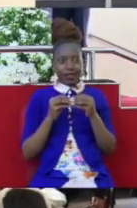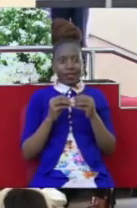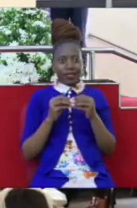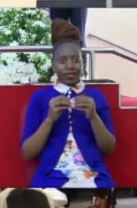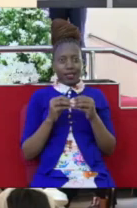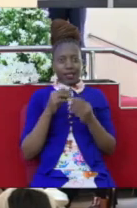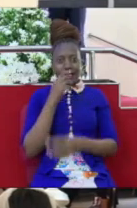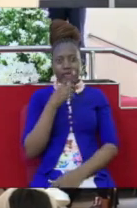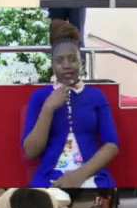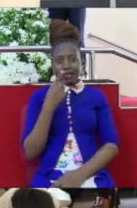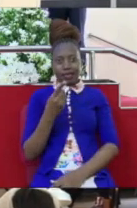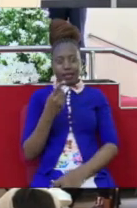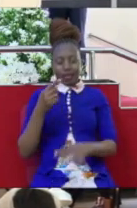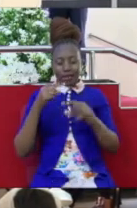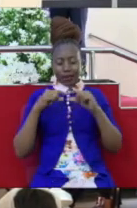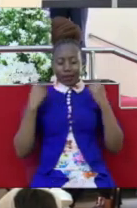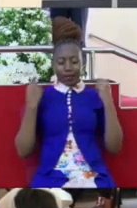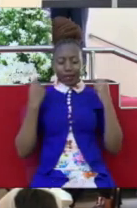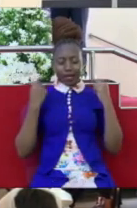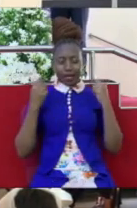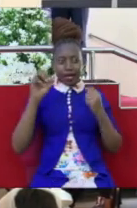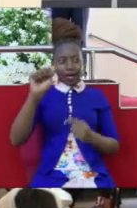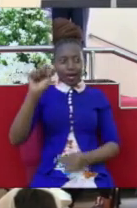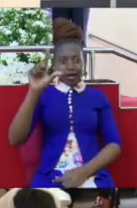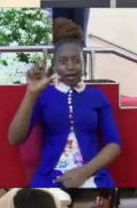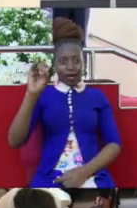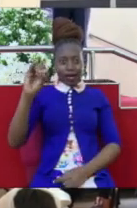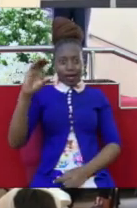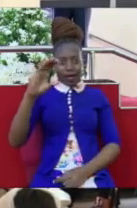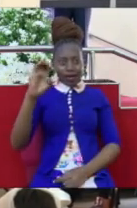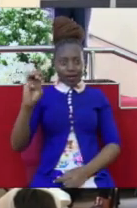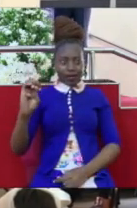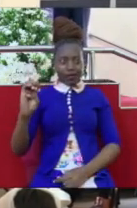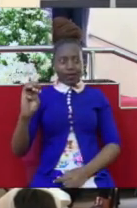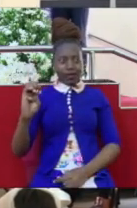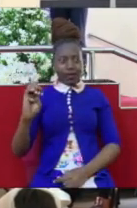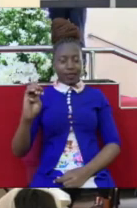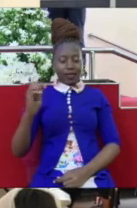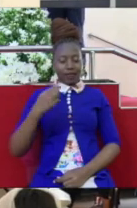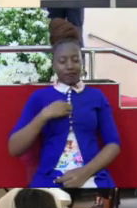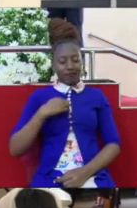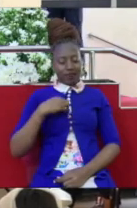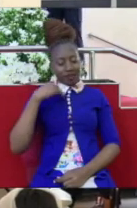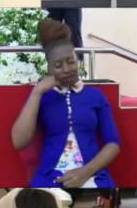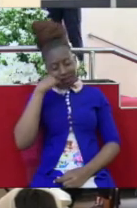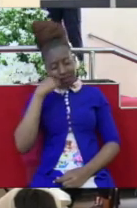was sick. Akaambia mchungaji Alice ya kwamba nilikuwa mgonjwa. And the two of them prayed for me. Na hao wawili wakaniombea.